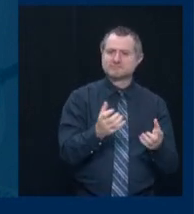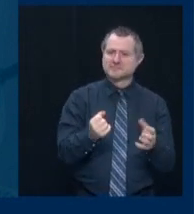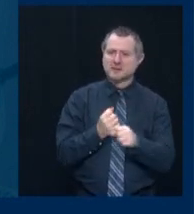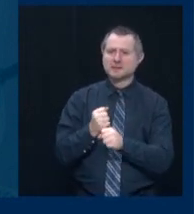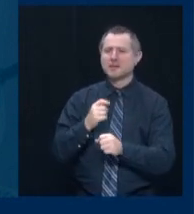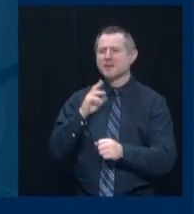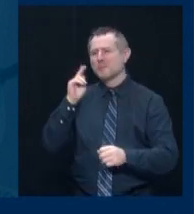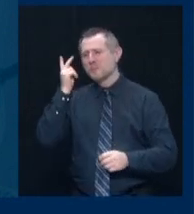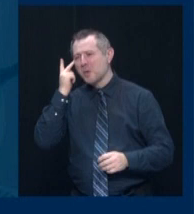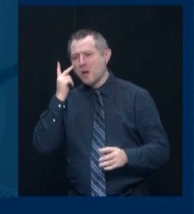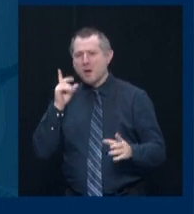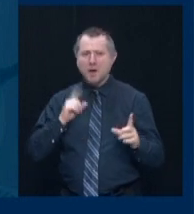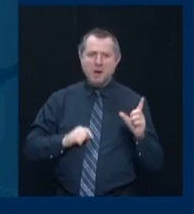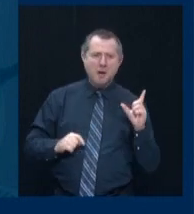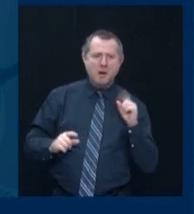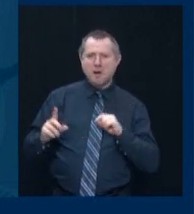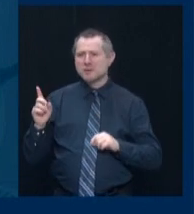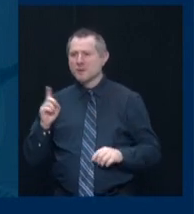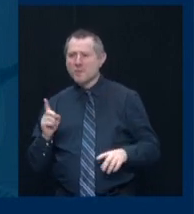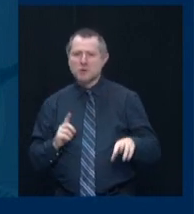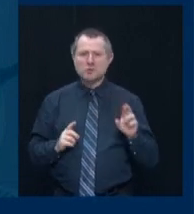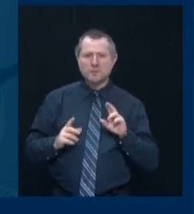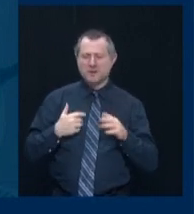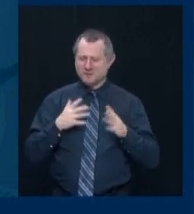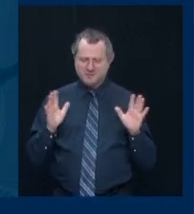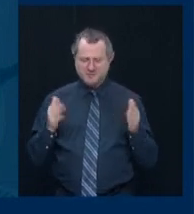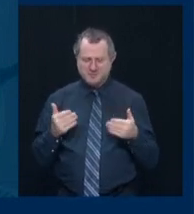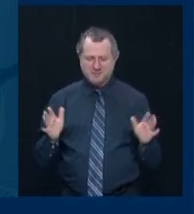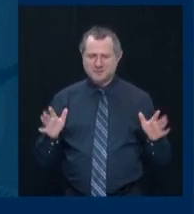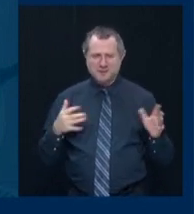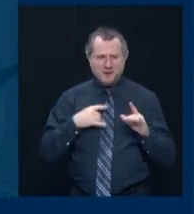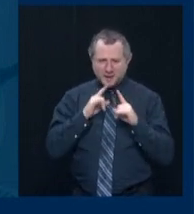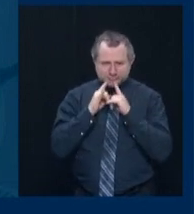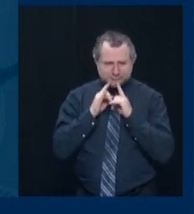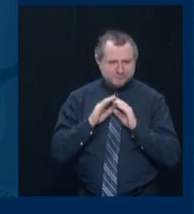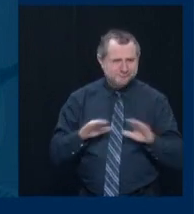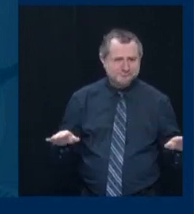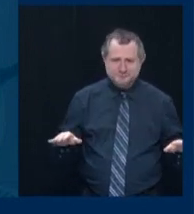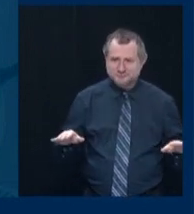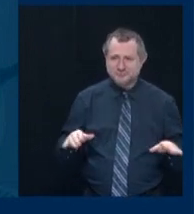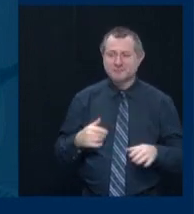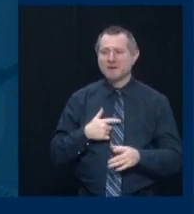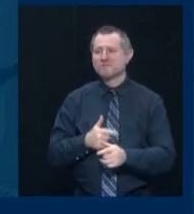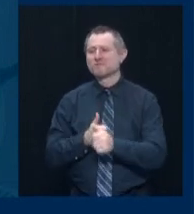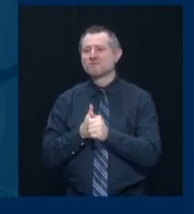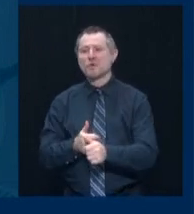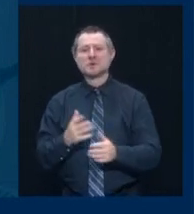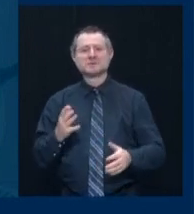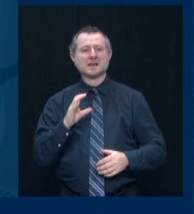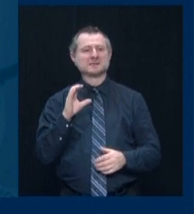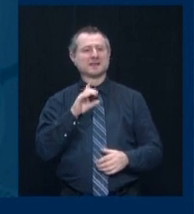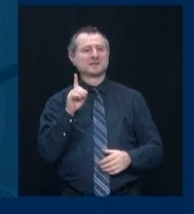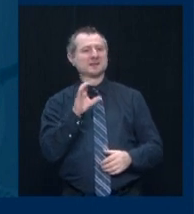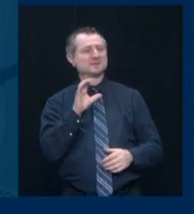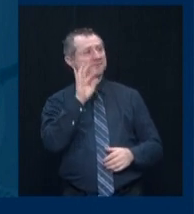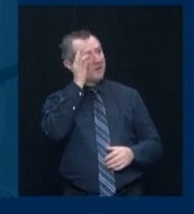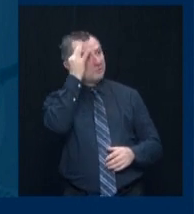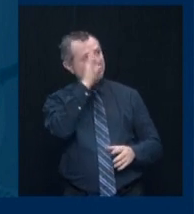play as to who gets a vaccine. And we look to the CDC, federal government, for guidance.